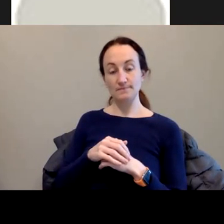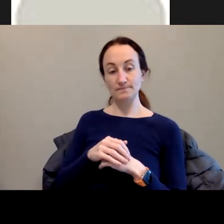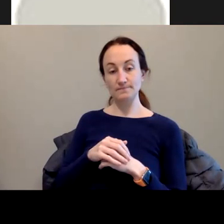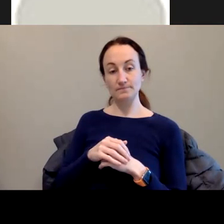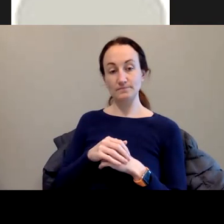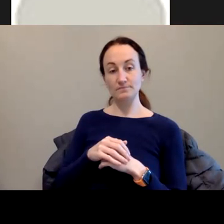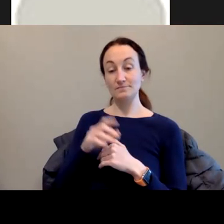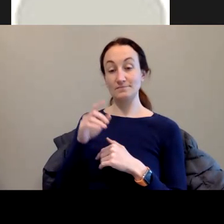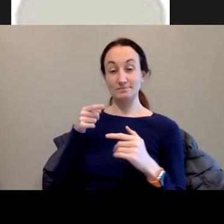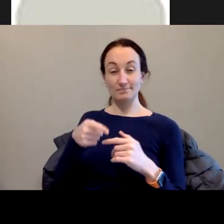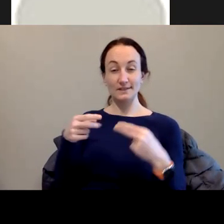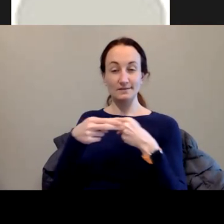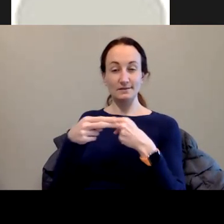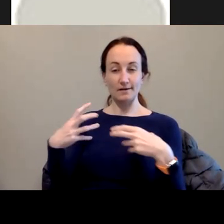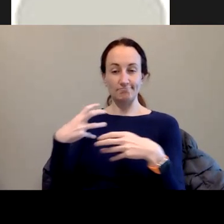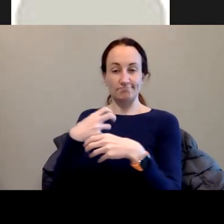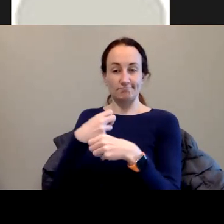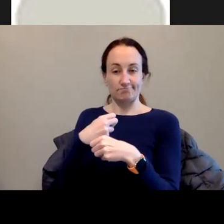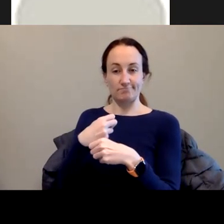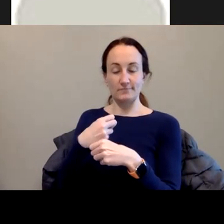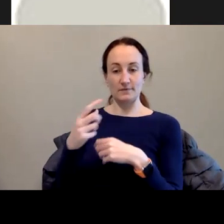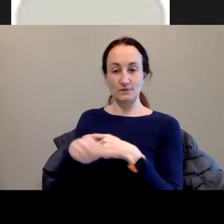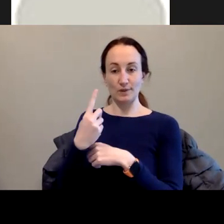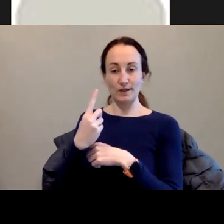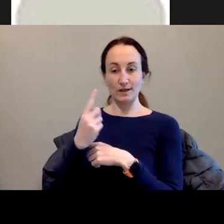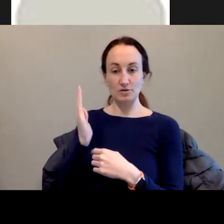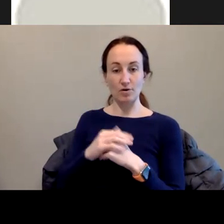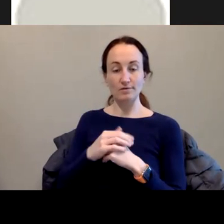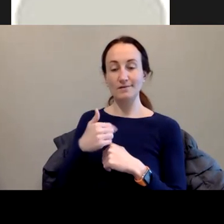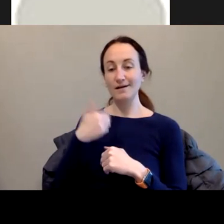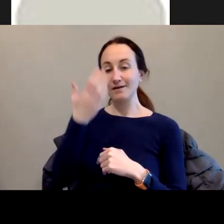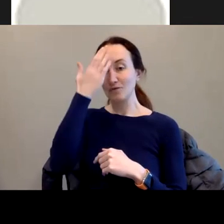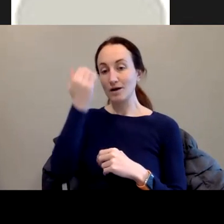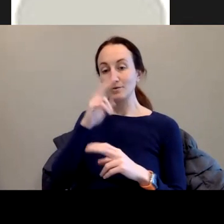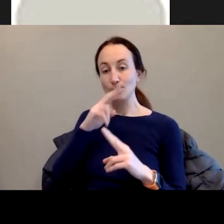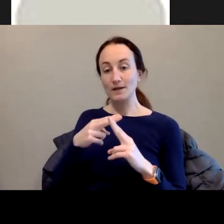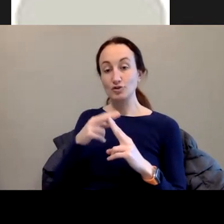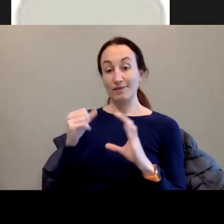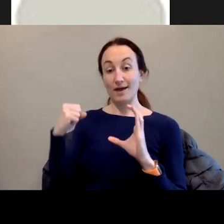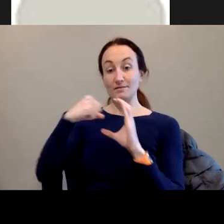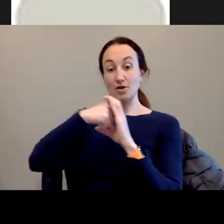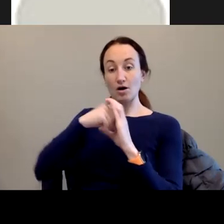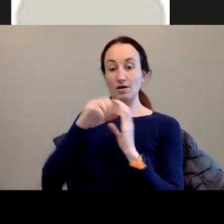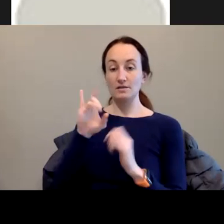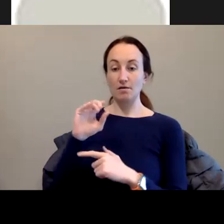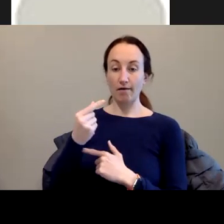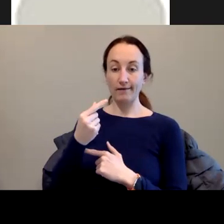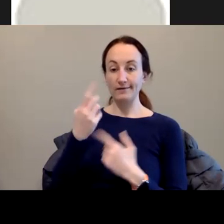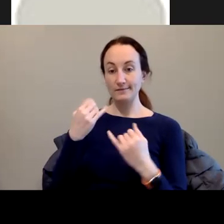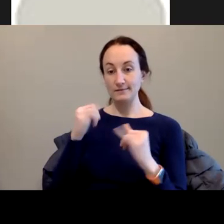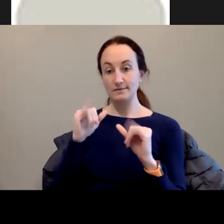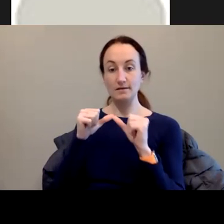of a summary of today's talk. So just forgot to mention, this docking part is still kind of ongoing,